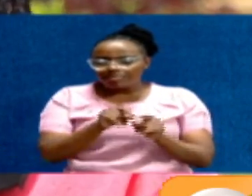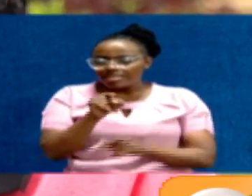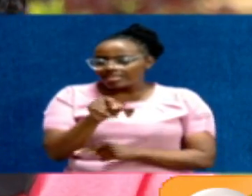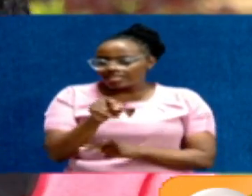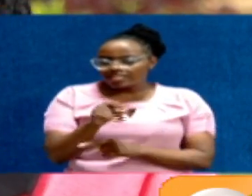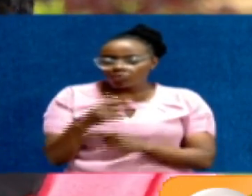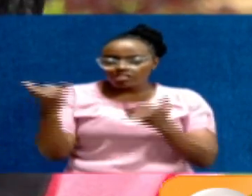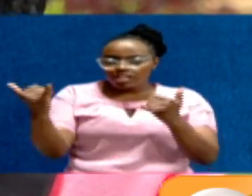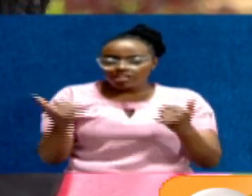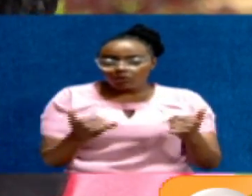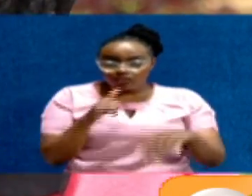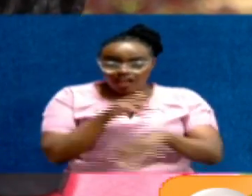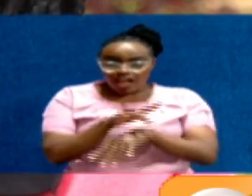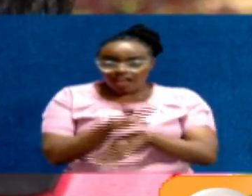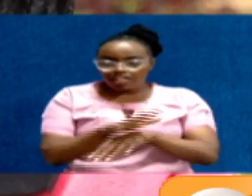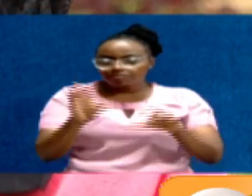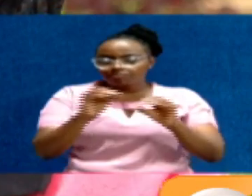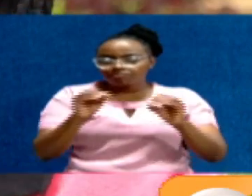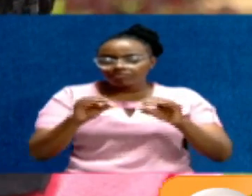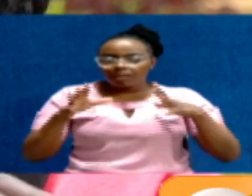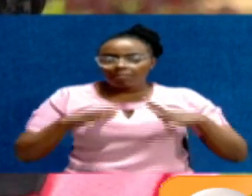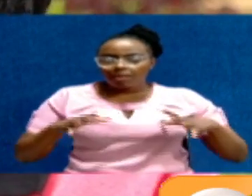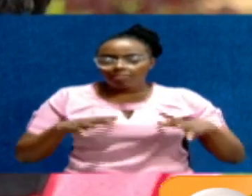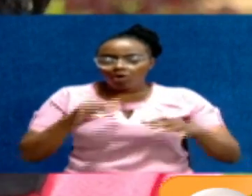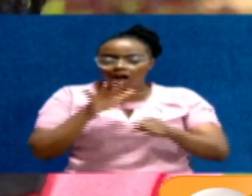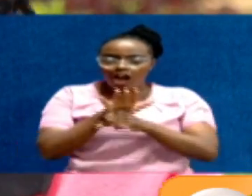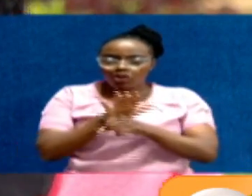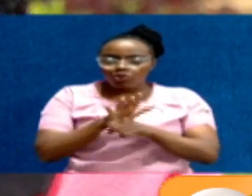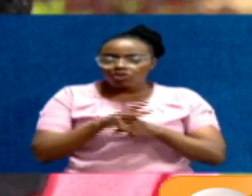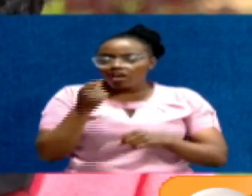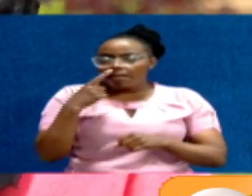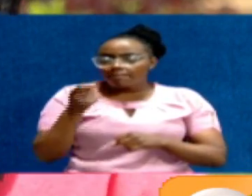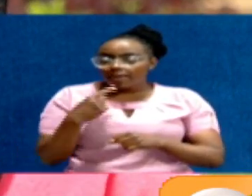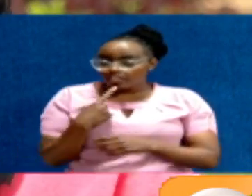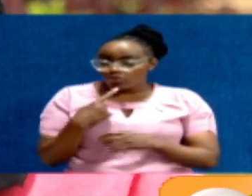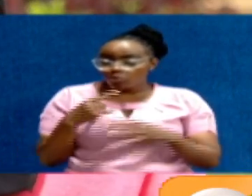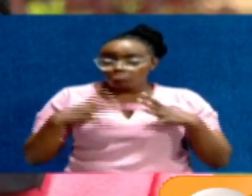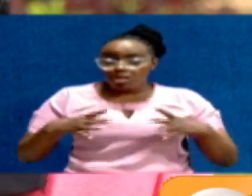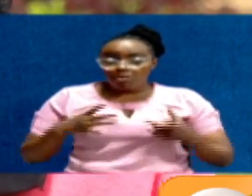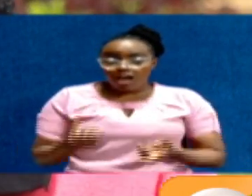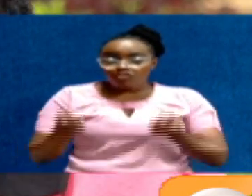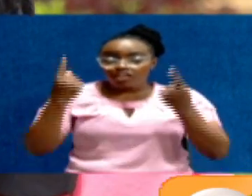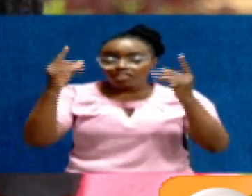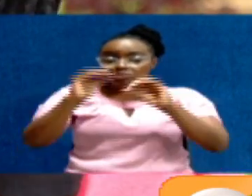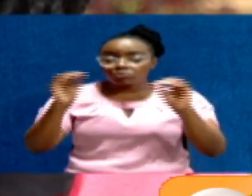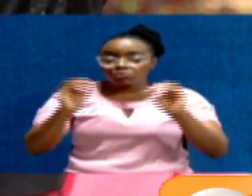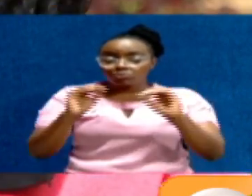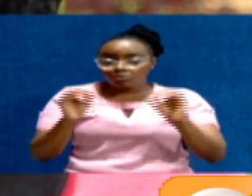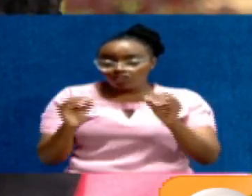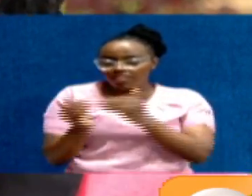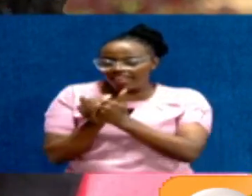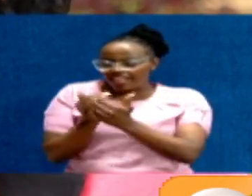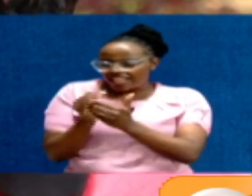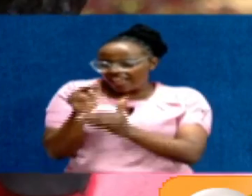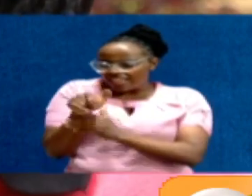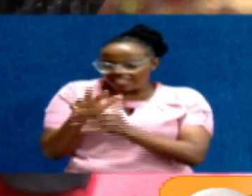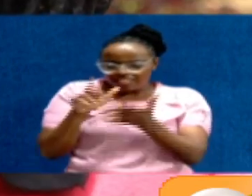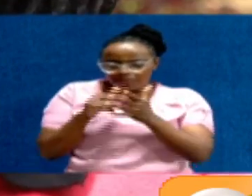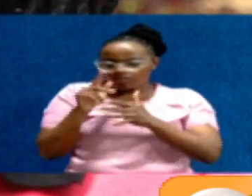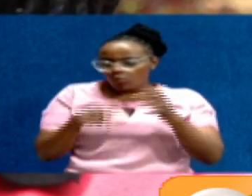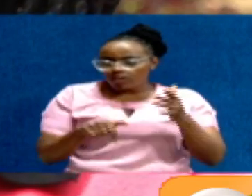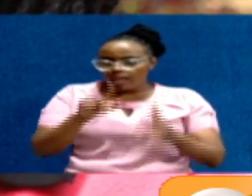not introduced early enough. So many medical practitioners have not understood maybe palliative, what it